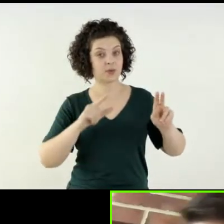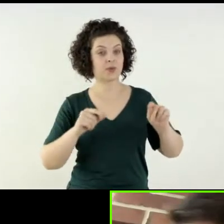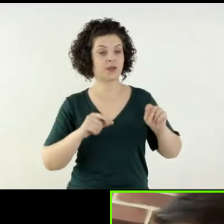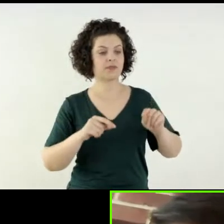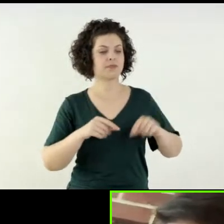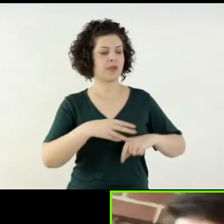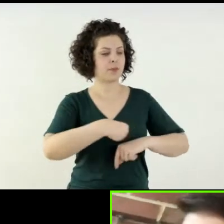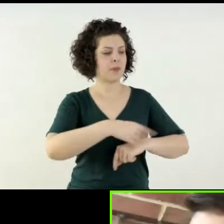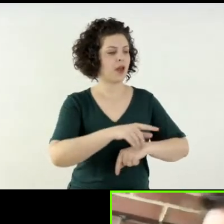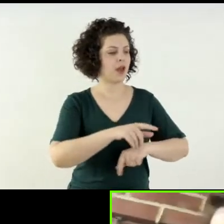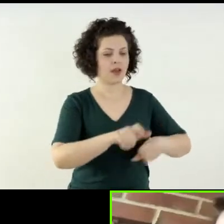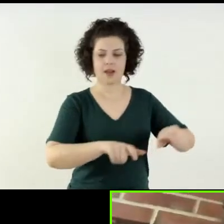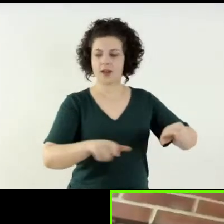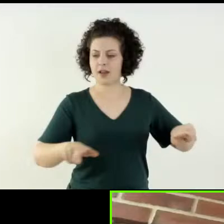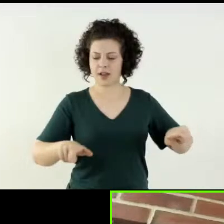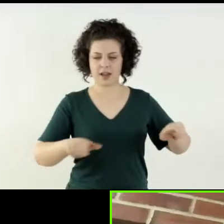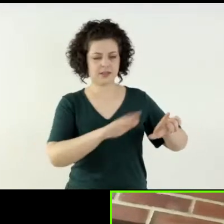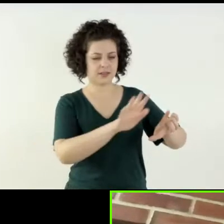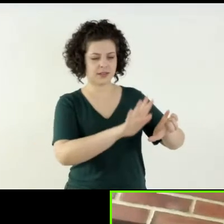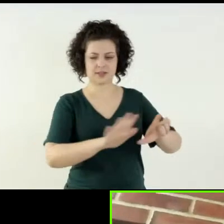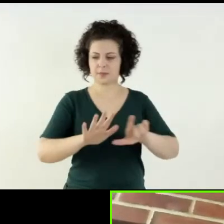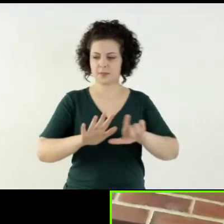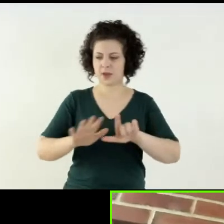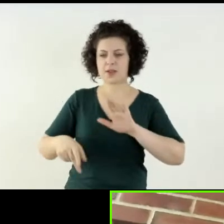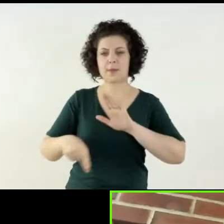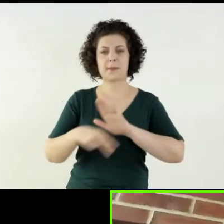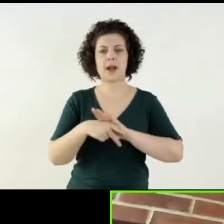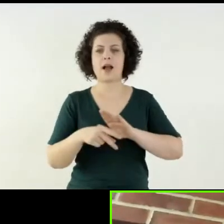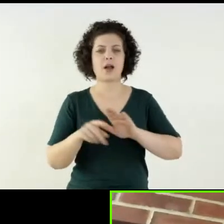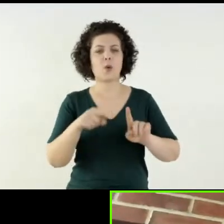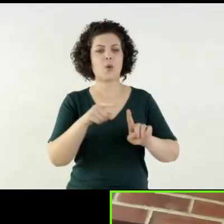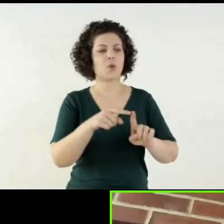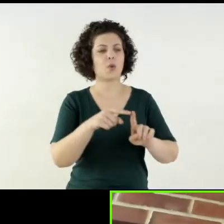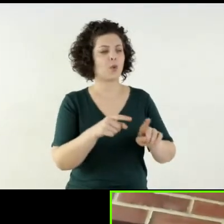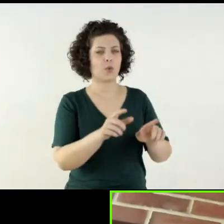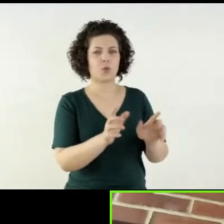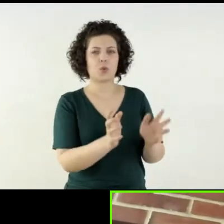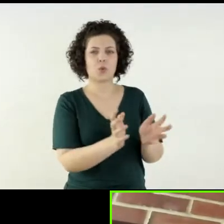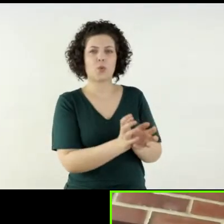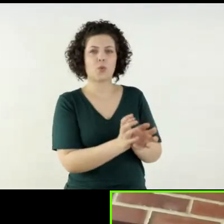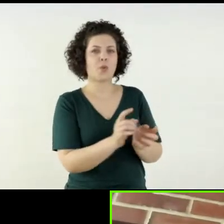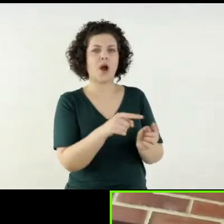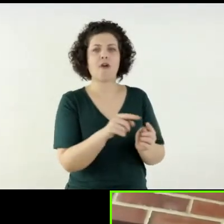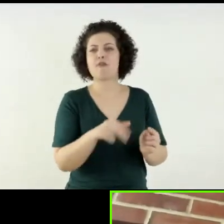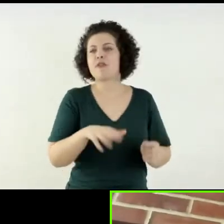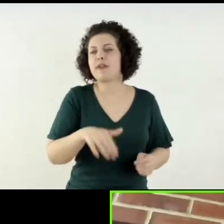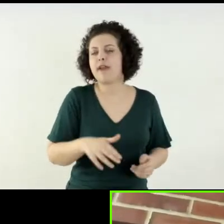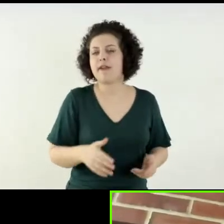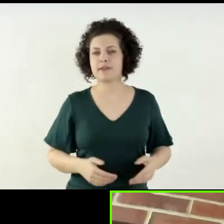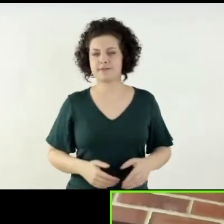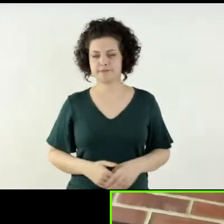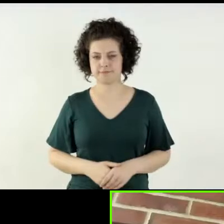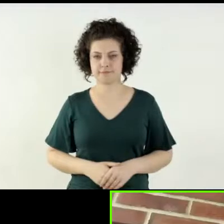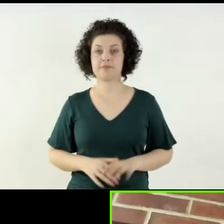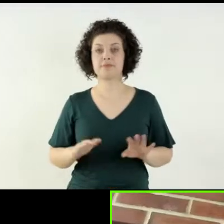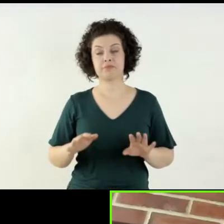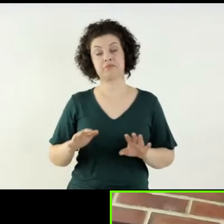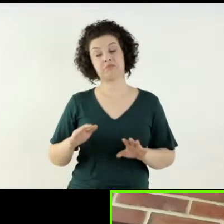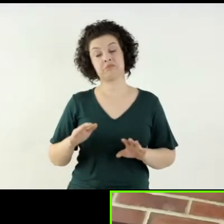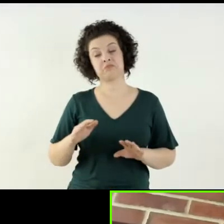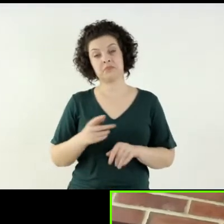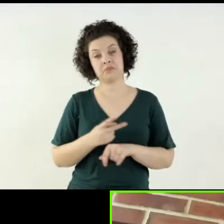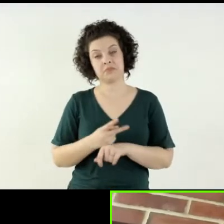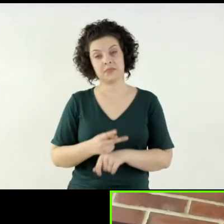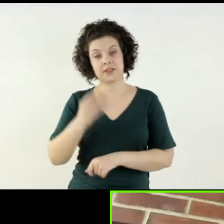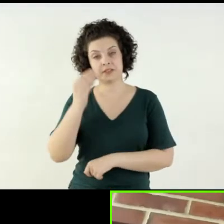tether it, if I can be lucid enough, tether it to the question of how I teach. Of course, I hope the images are